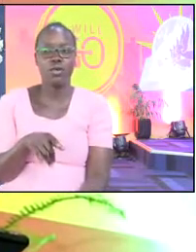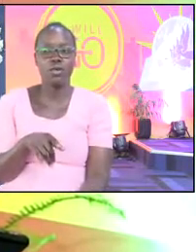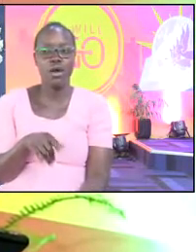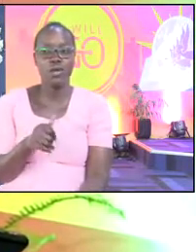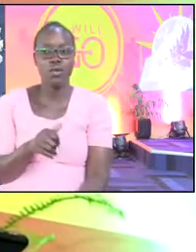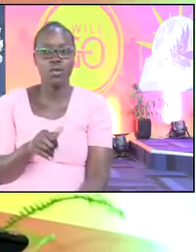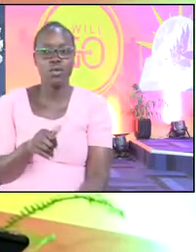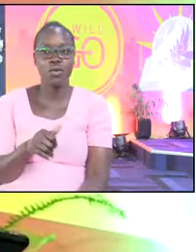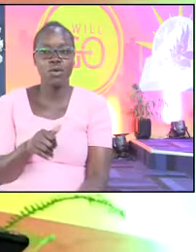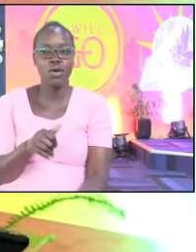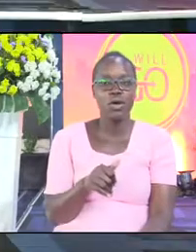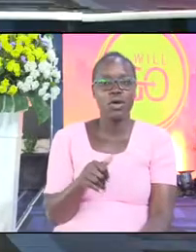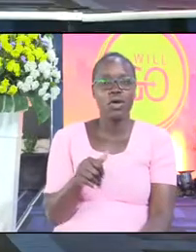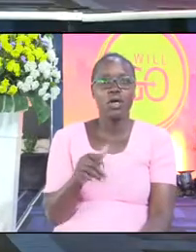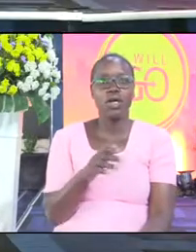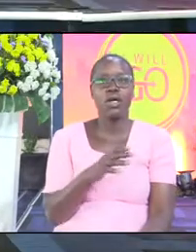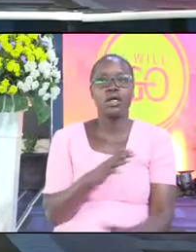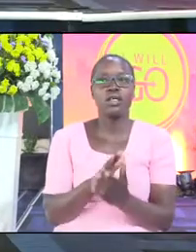Day by day,